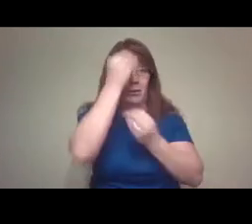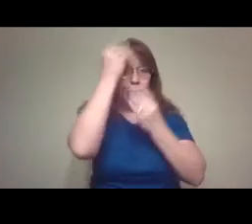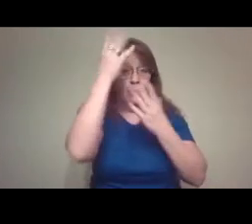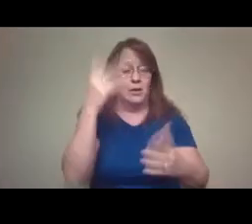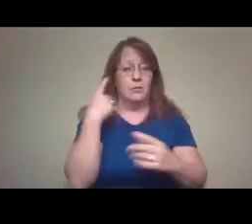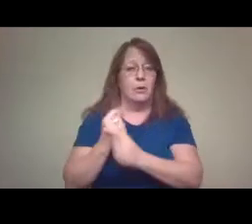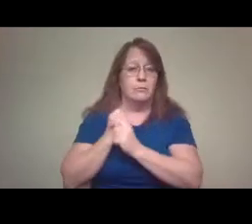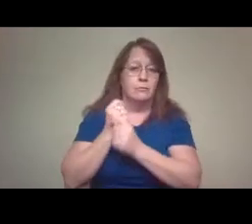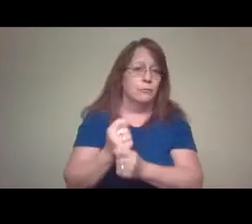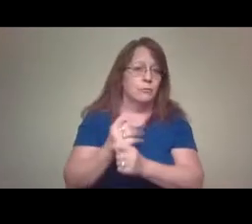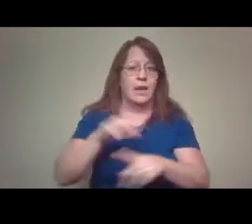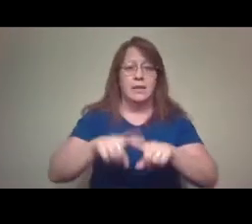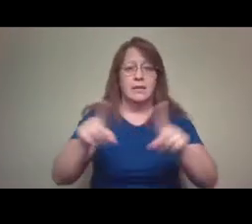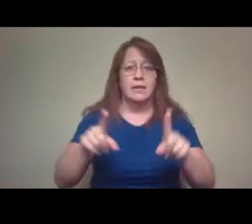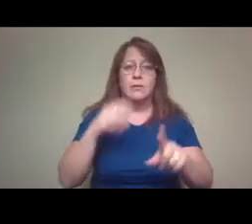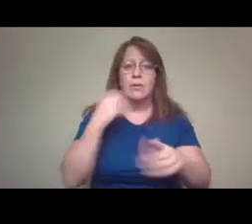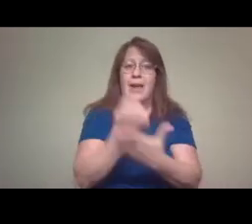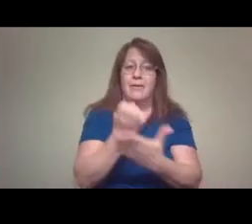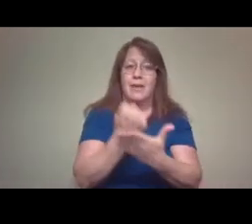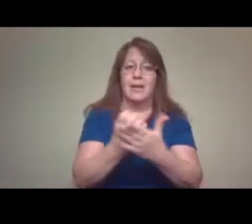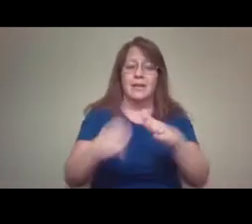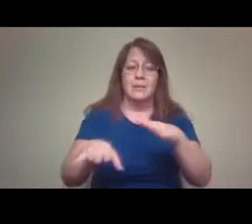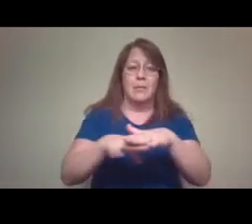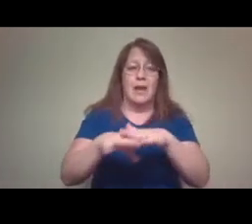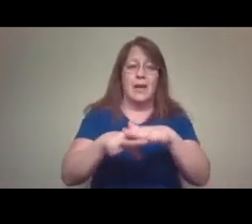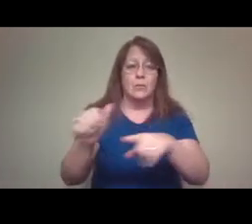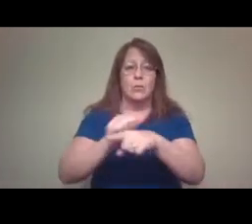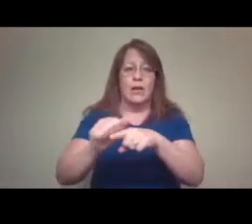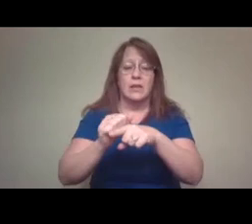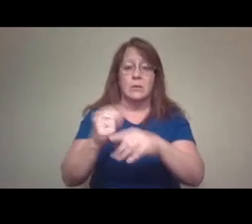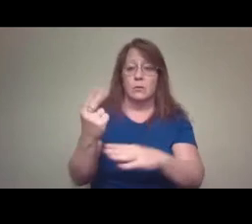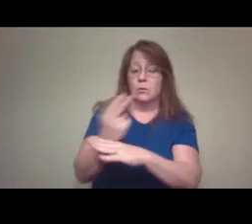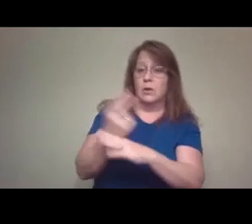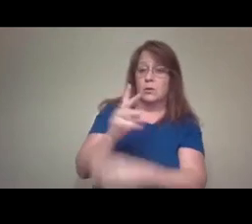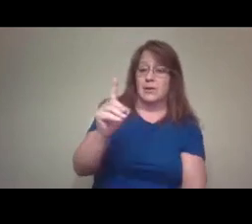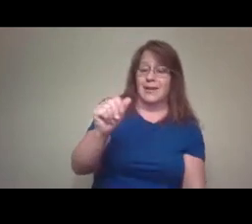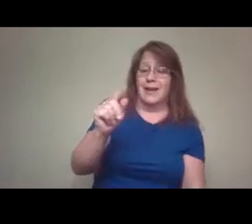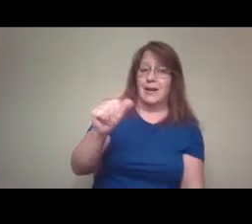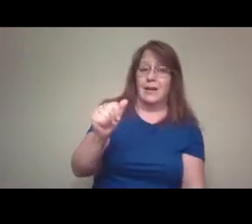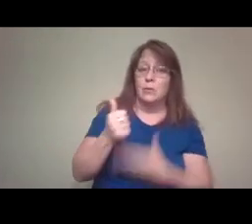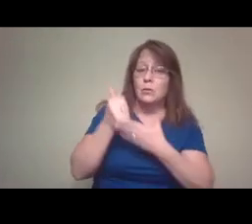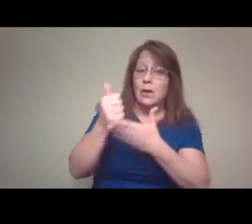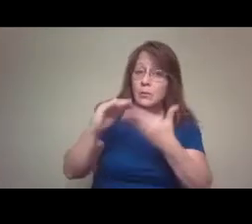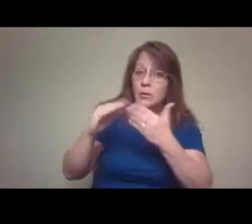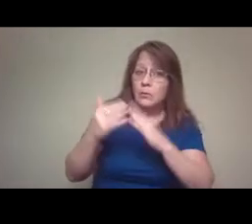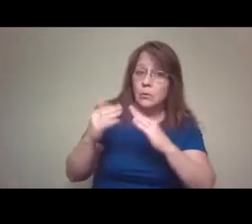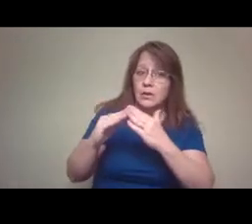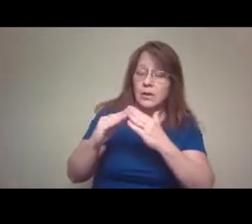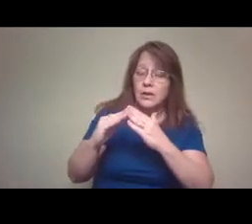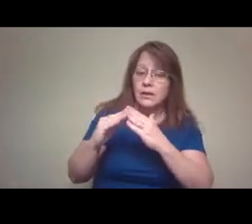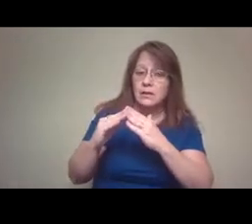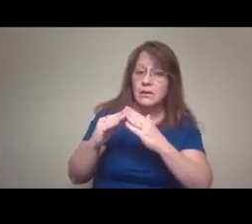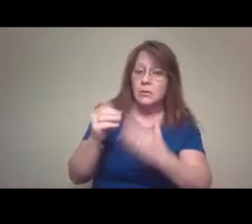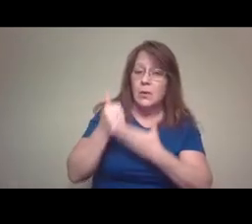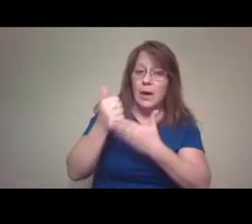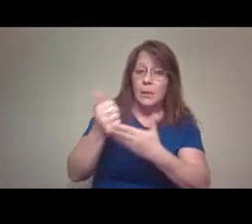and evidence-based practices. We use data to help communities understand what is happening within their